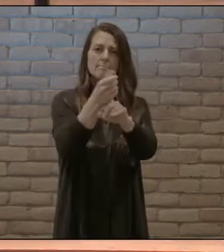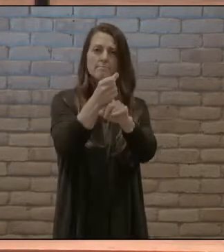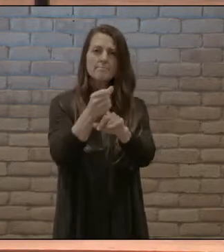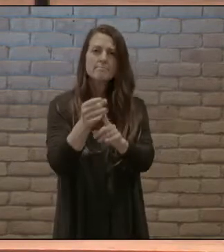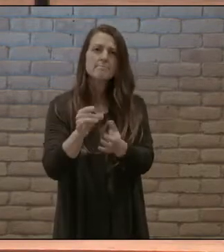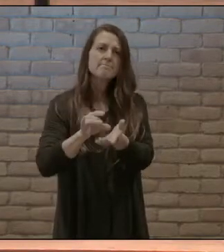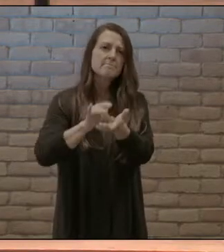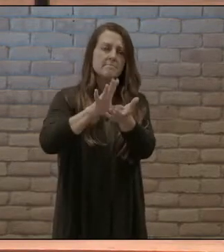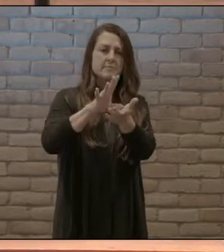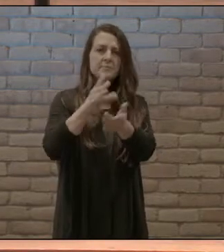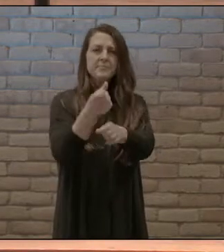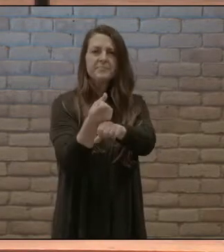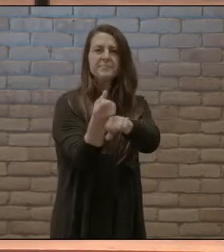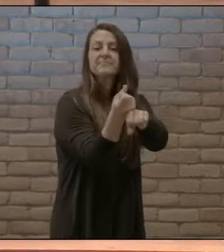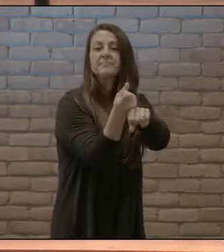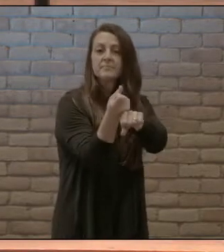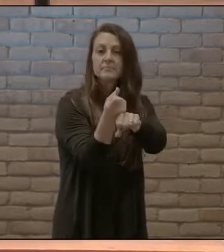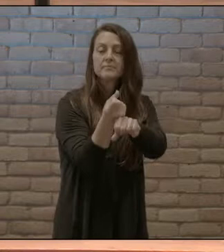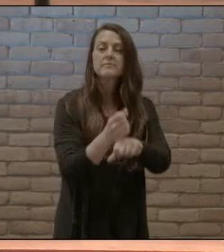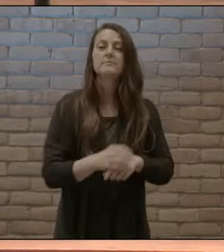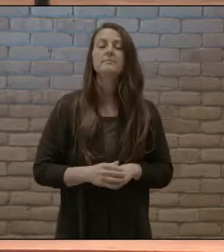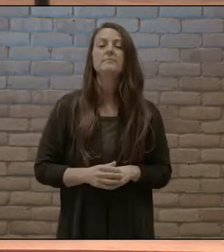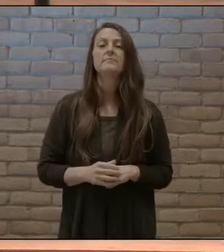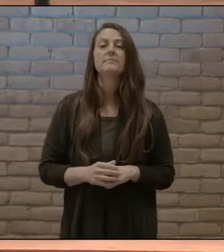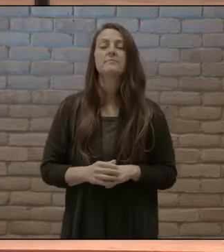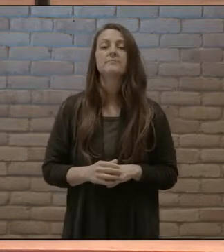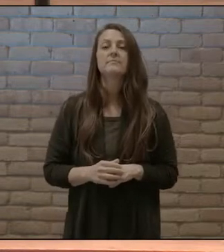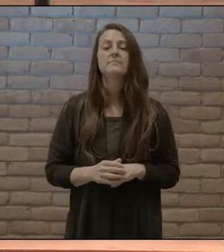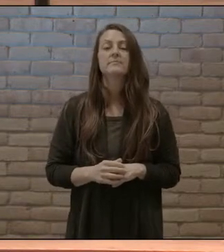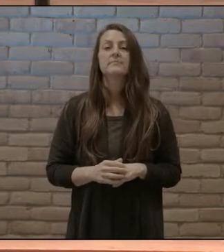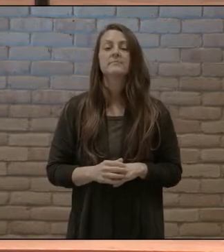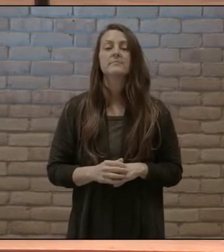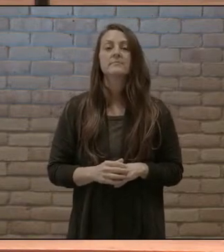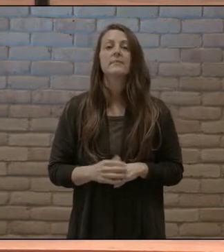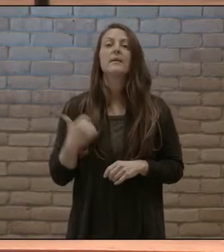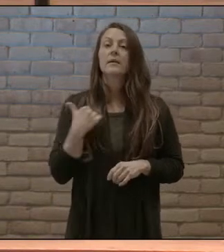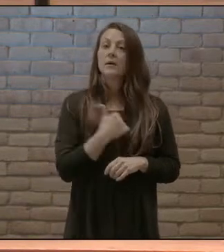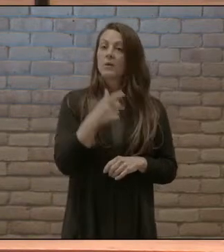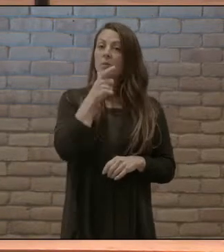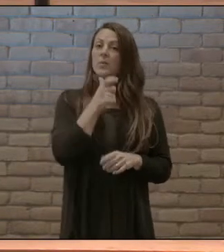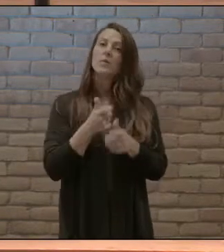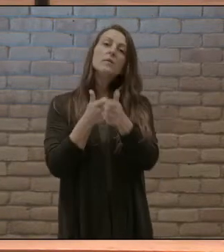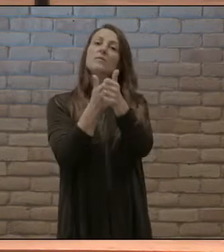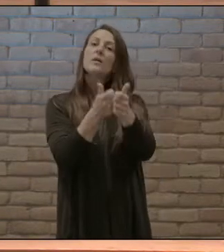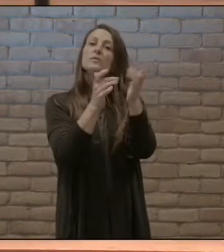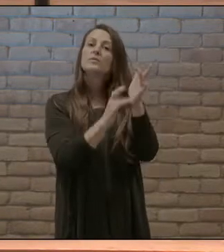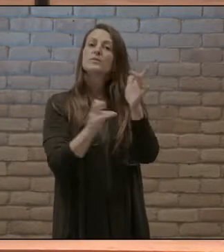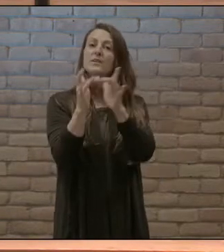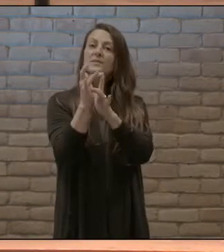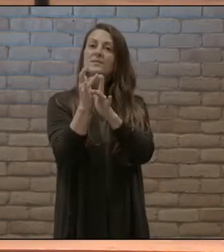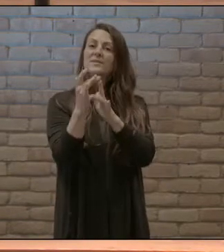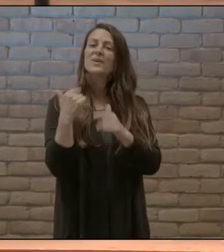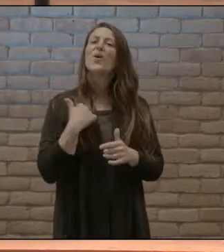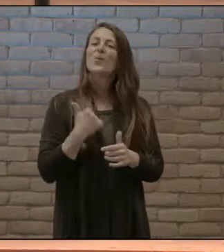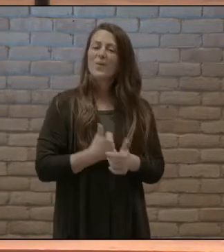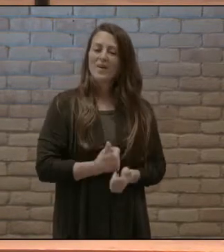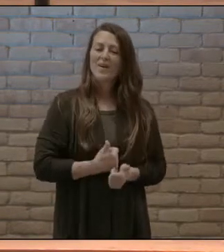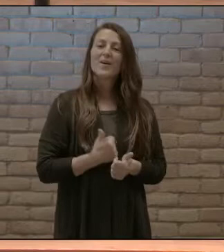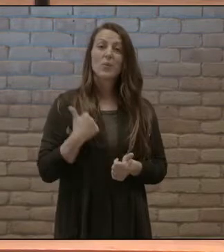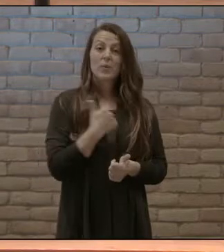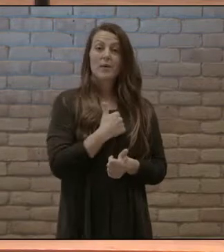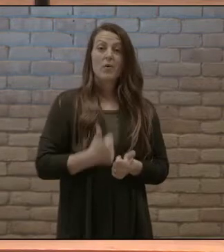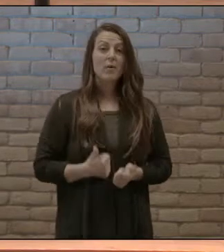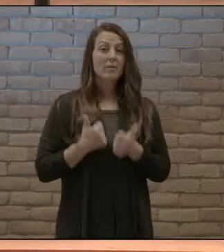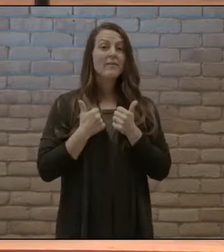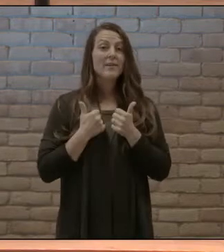Well, as followers of Jesus, we are living in exile right now.